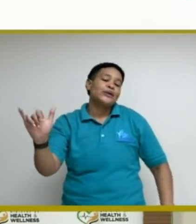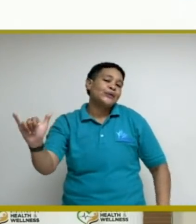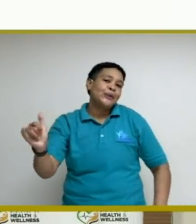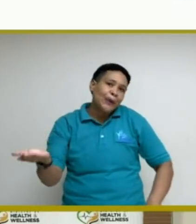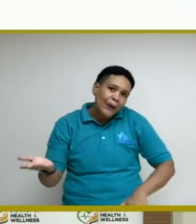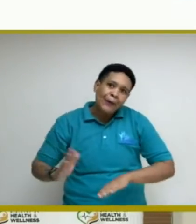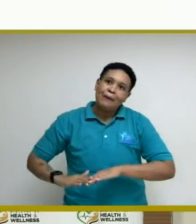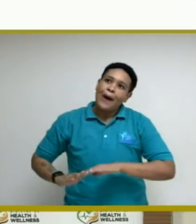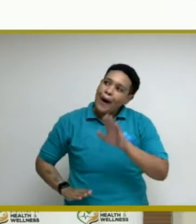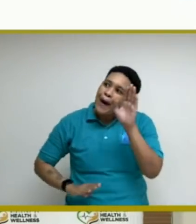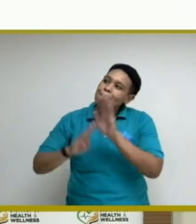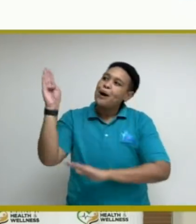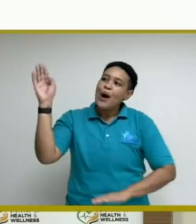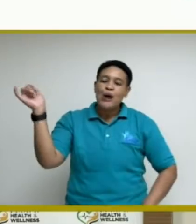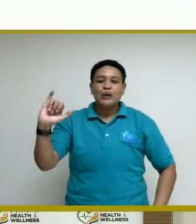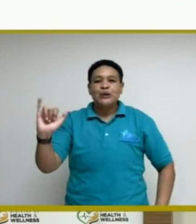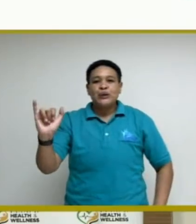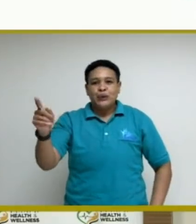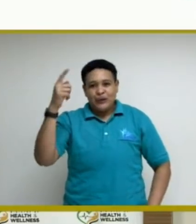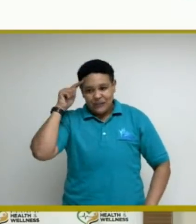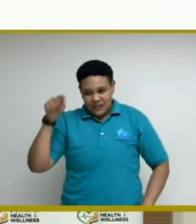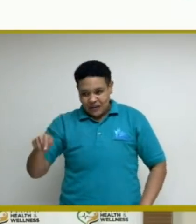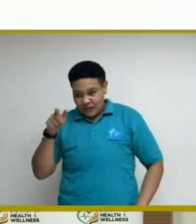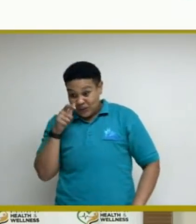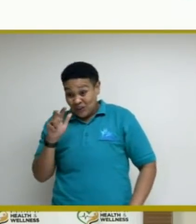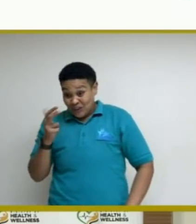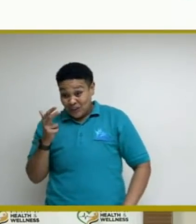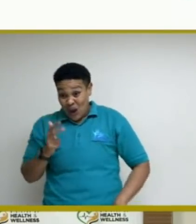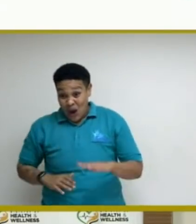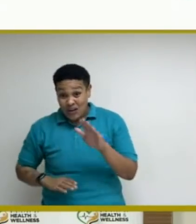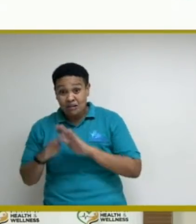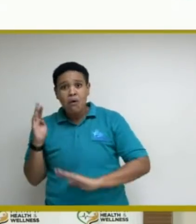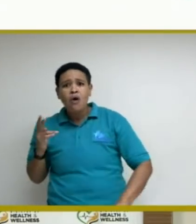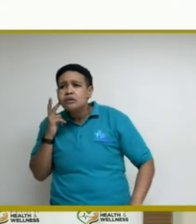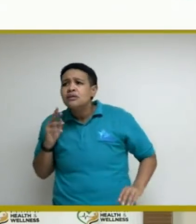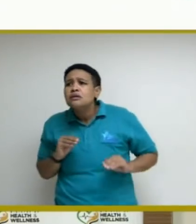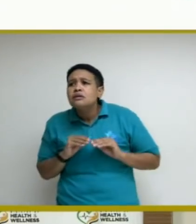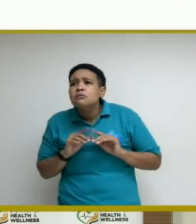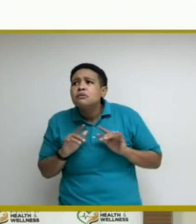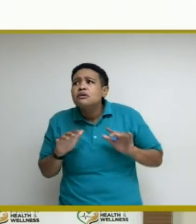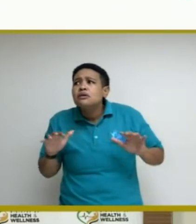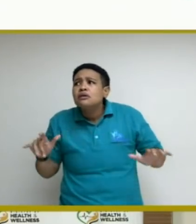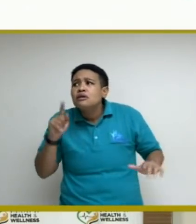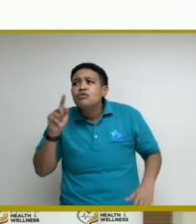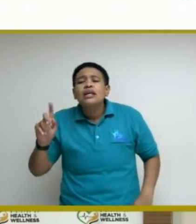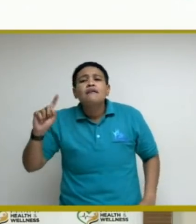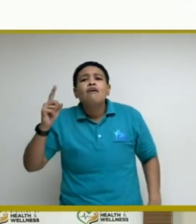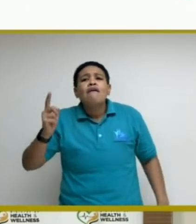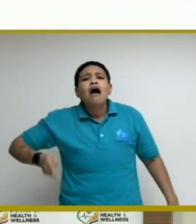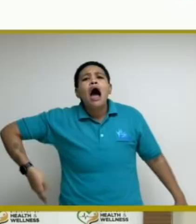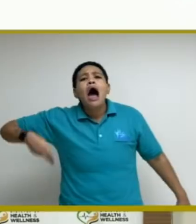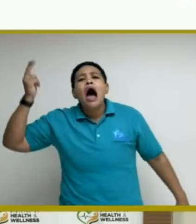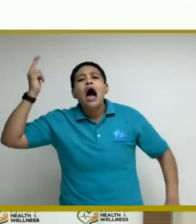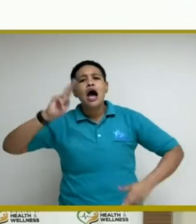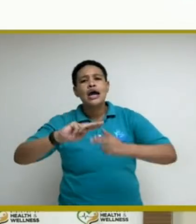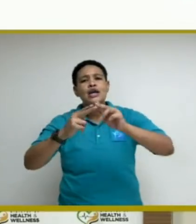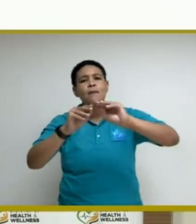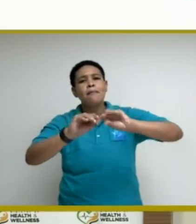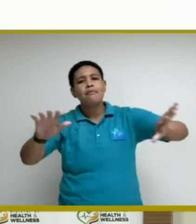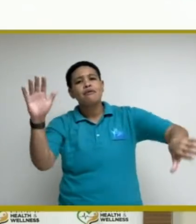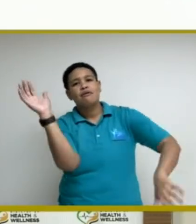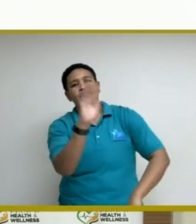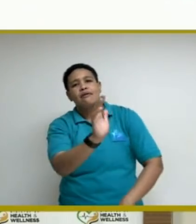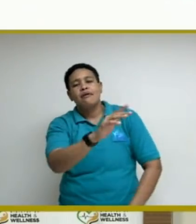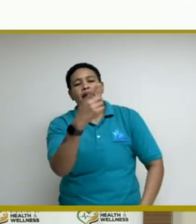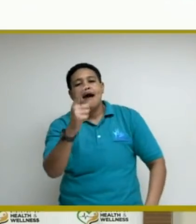And unfortunately, for this surge that we are in now, has been the highest number of cases and therefore the